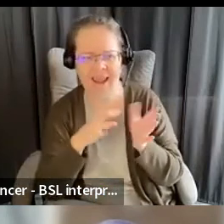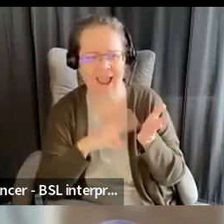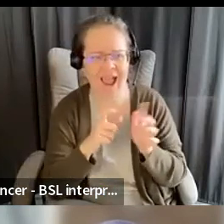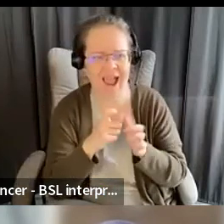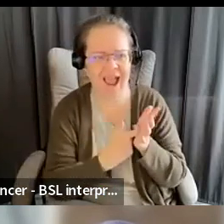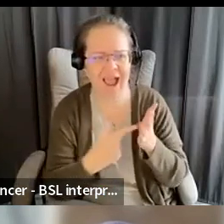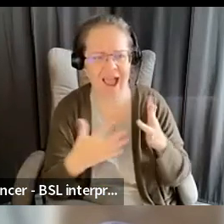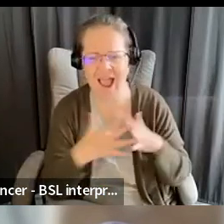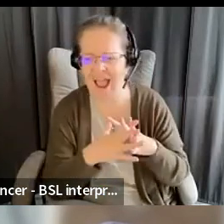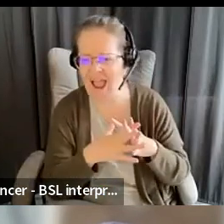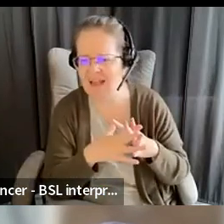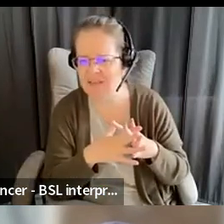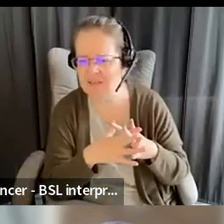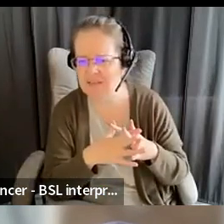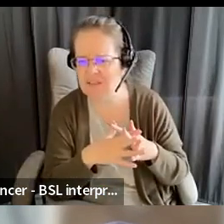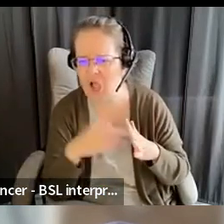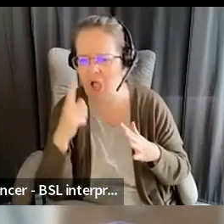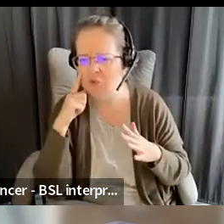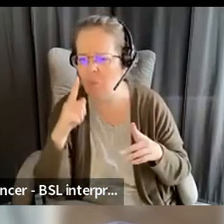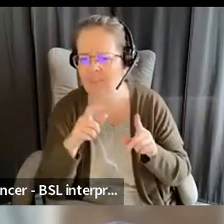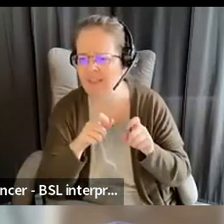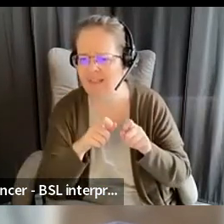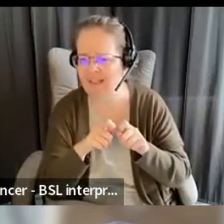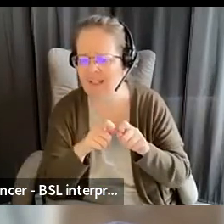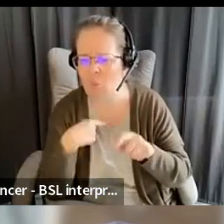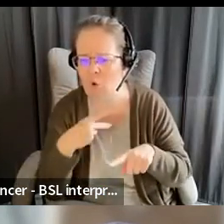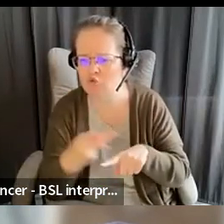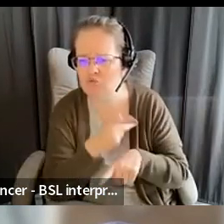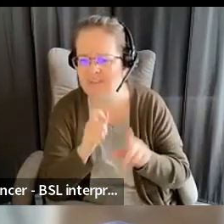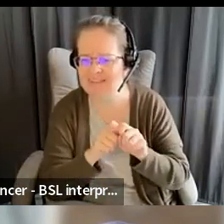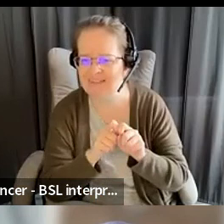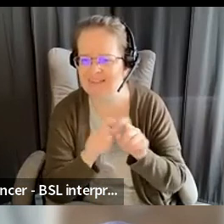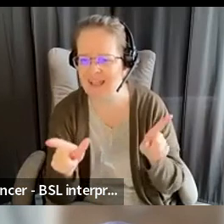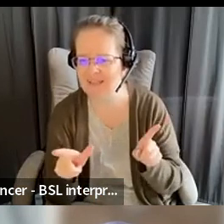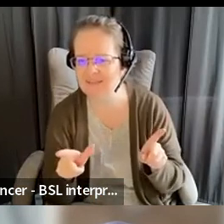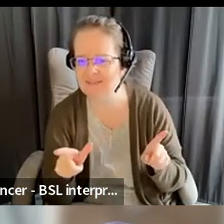message didn't go through to everyone. You might want to resend it.